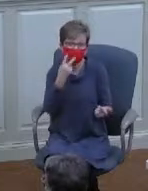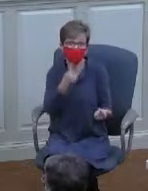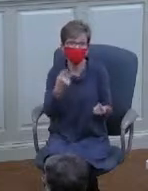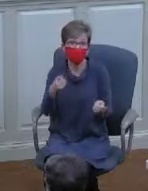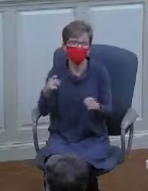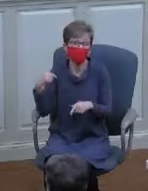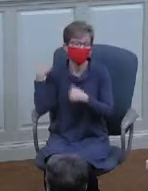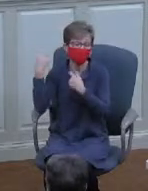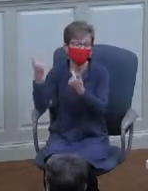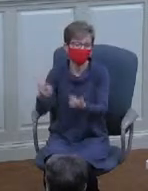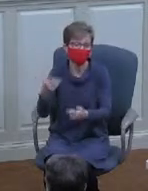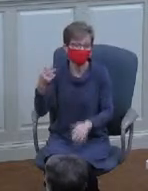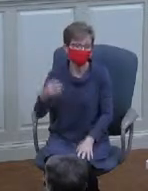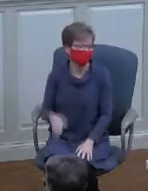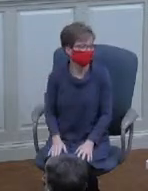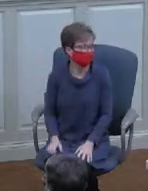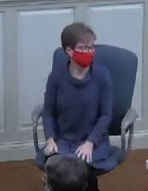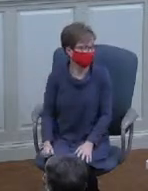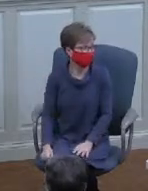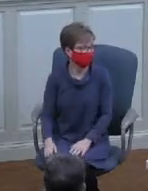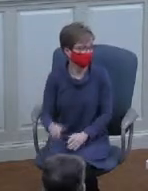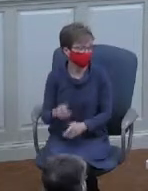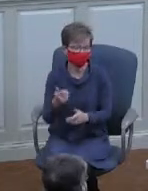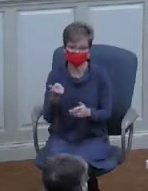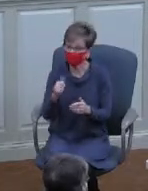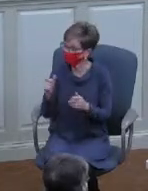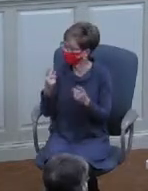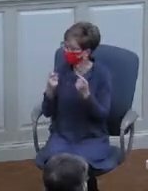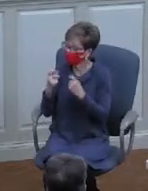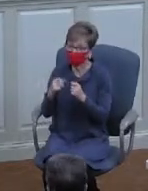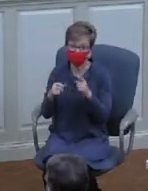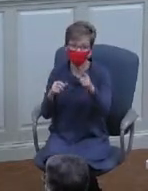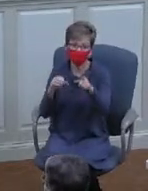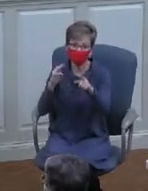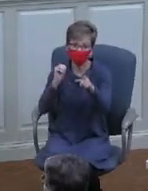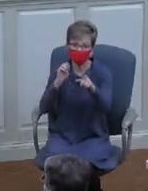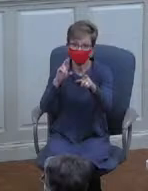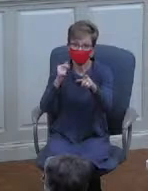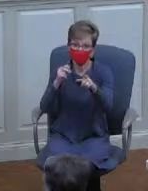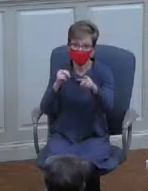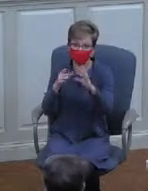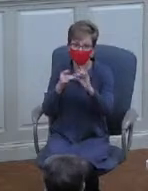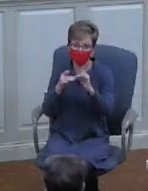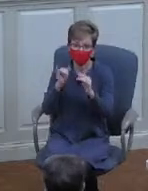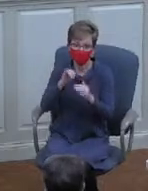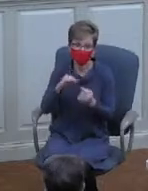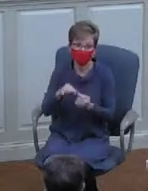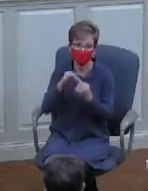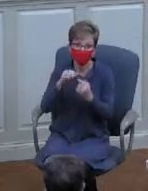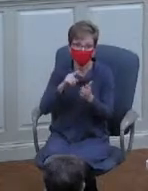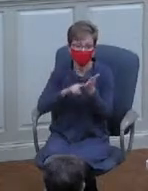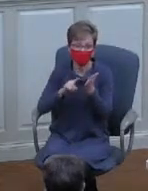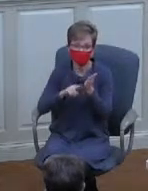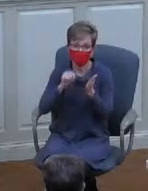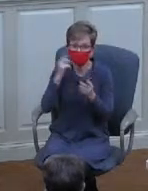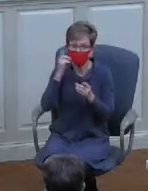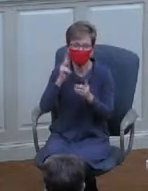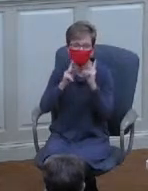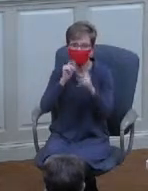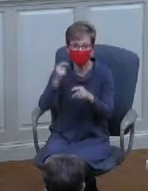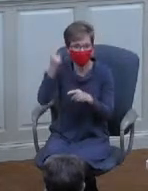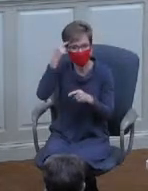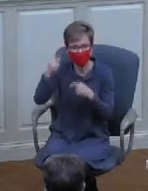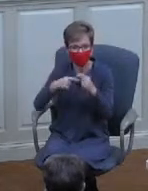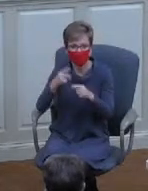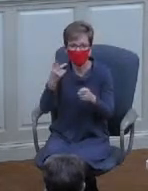historically. So if you have any other questions, we'll be happy. Yeah, special inspections is kind of a different thing most people don't think about, but they're the